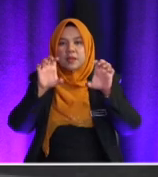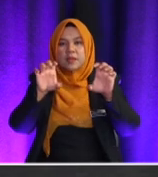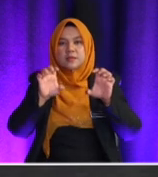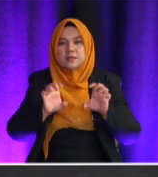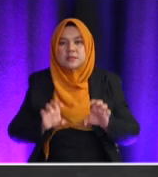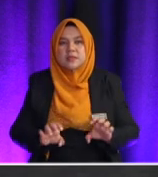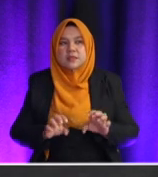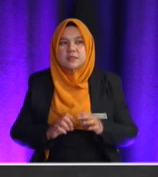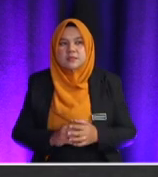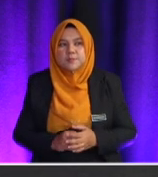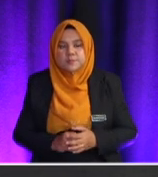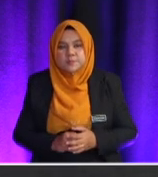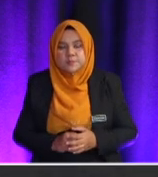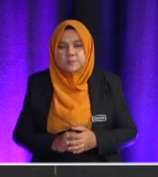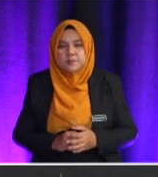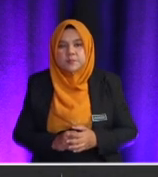Exercise.